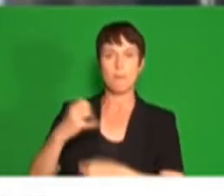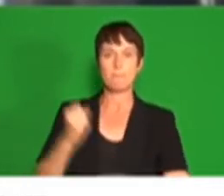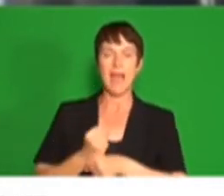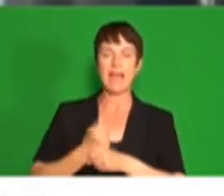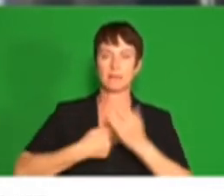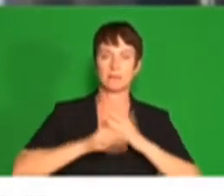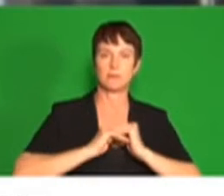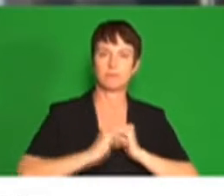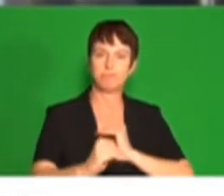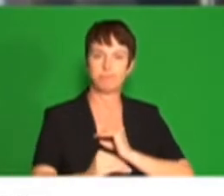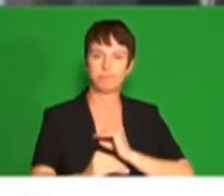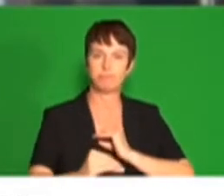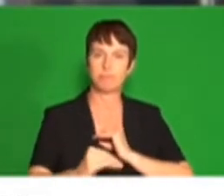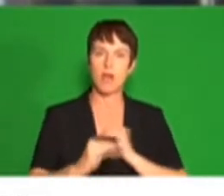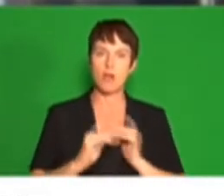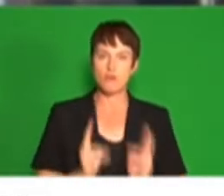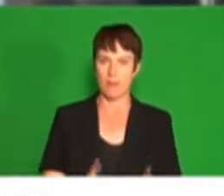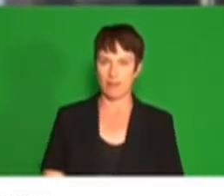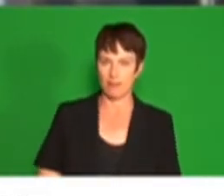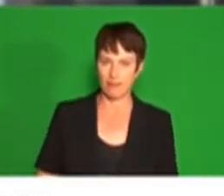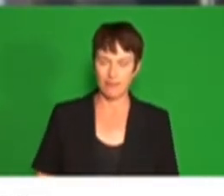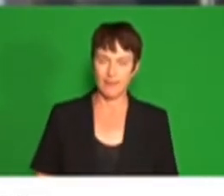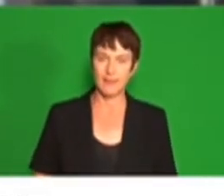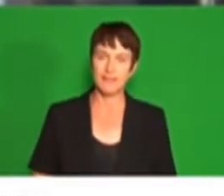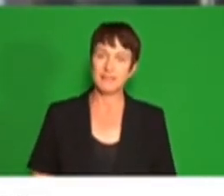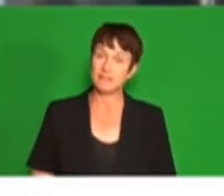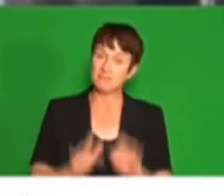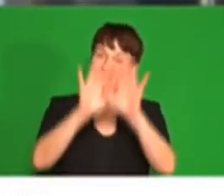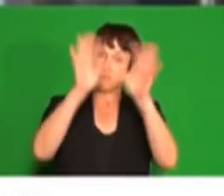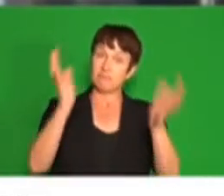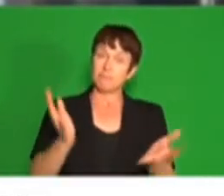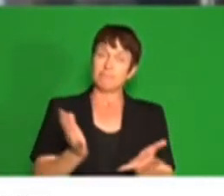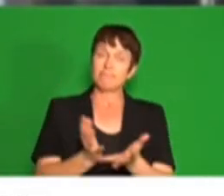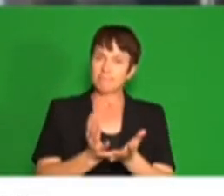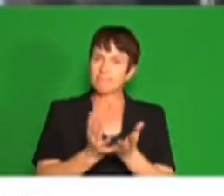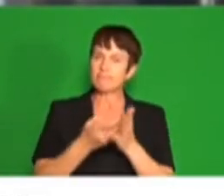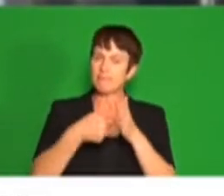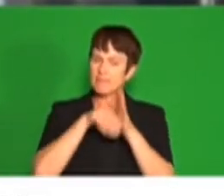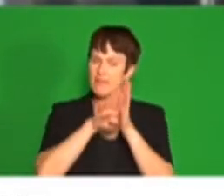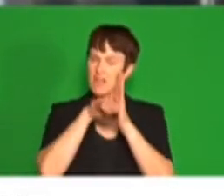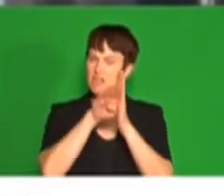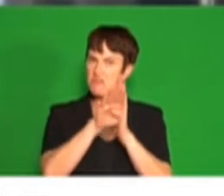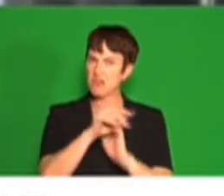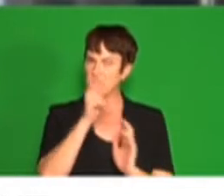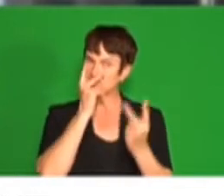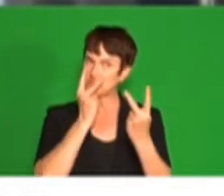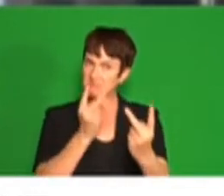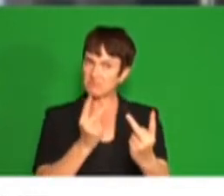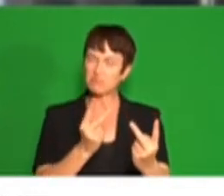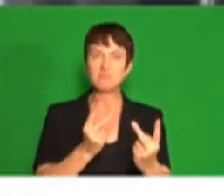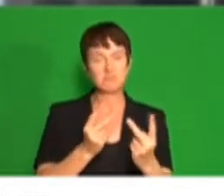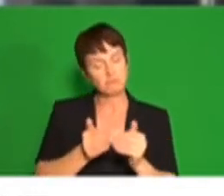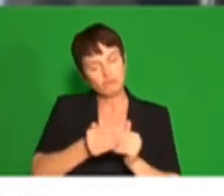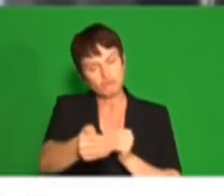The overall risks to the inflation outlook appear to be balanced in the near and medium